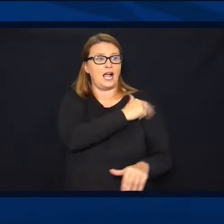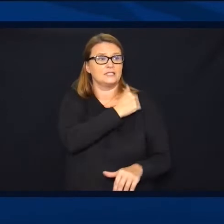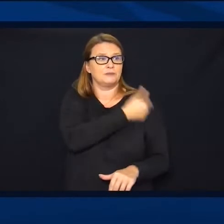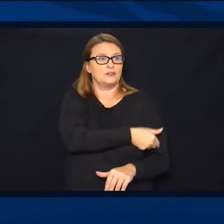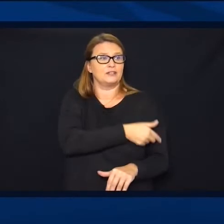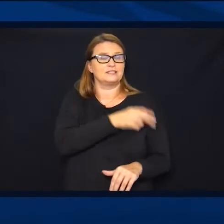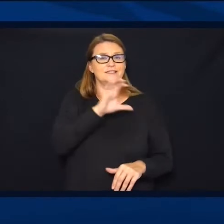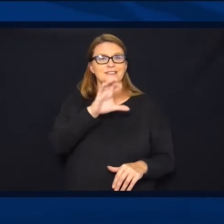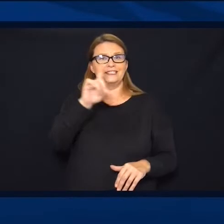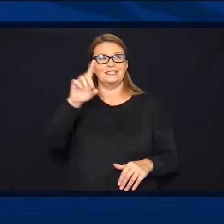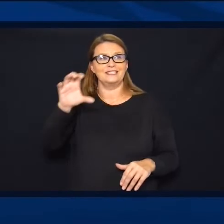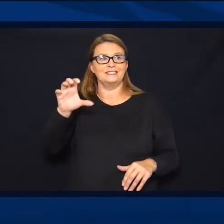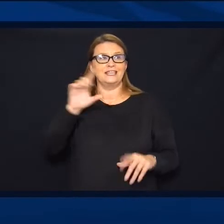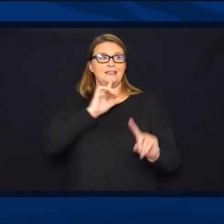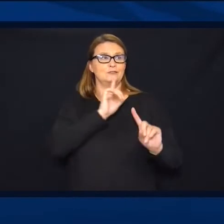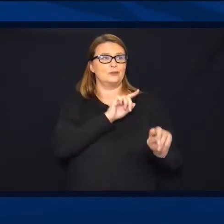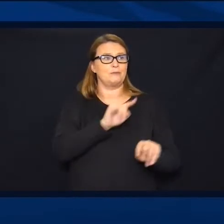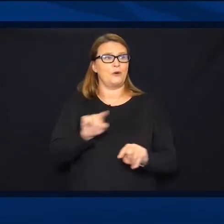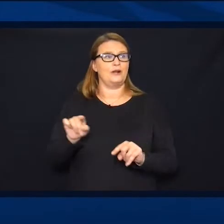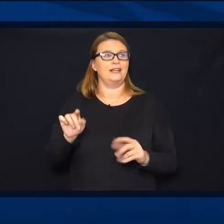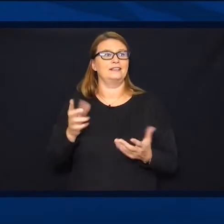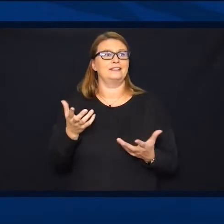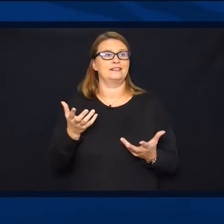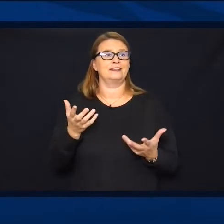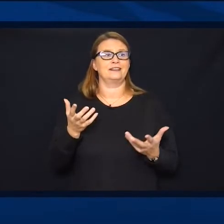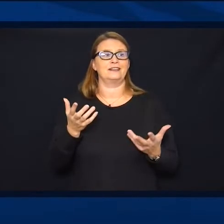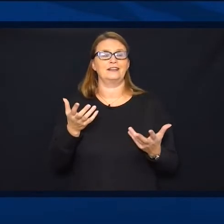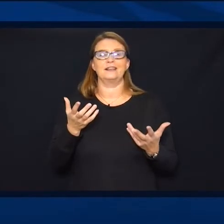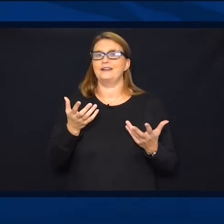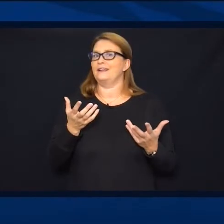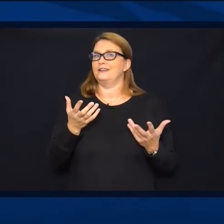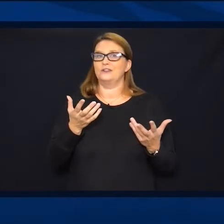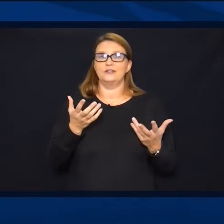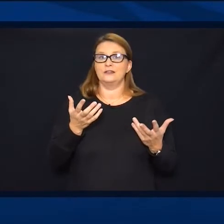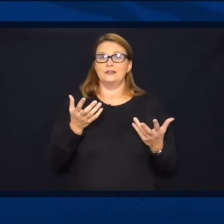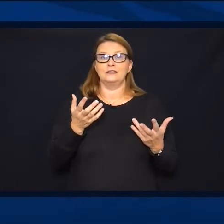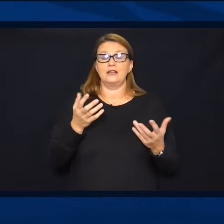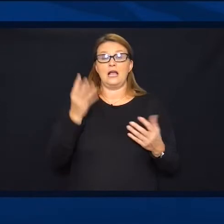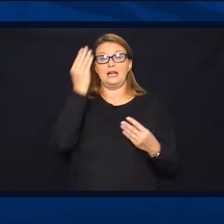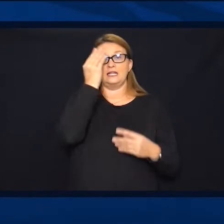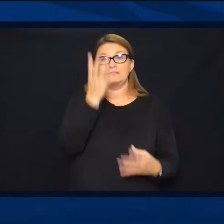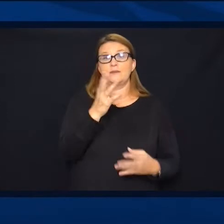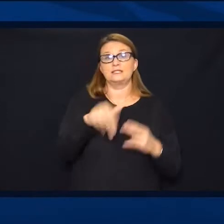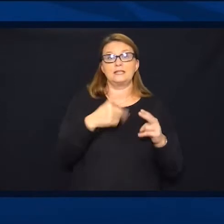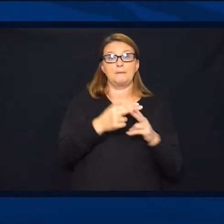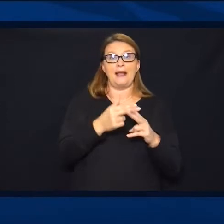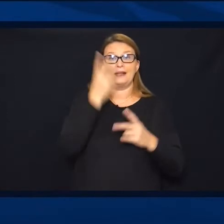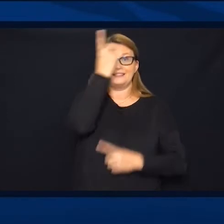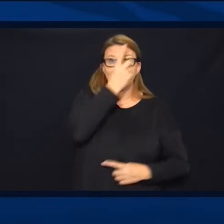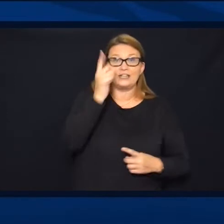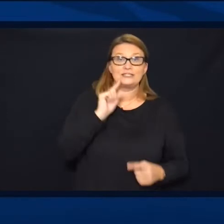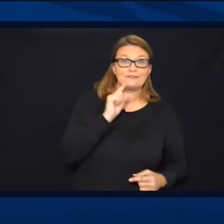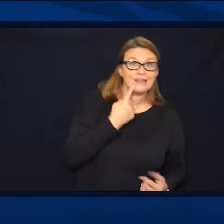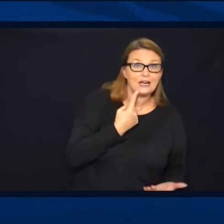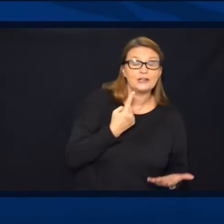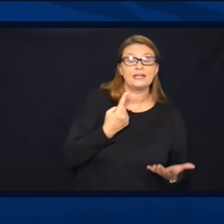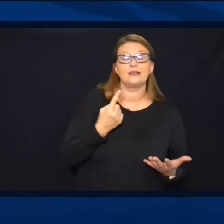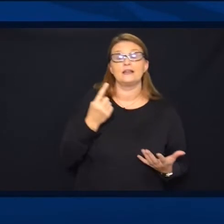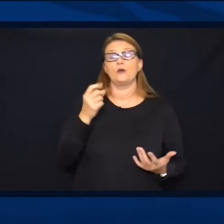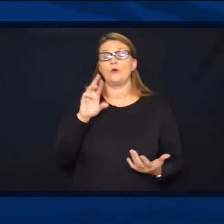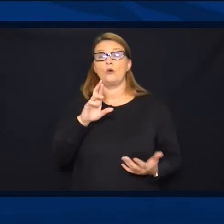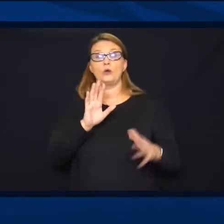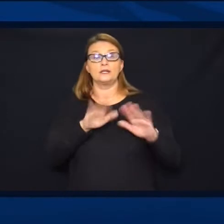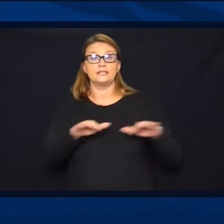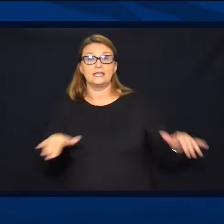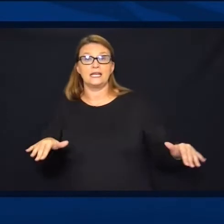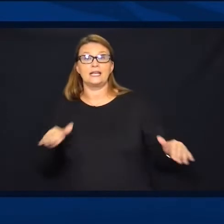than the CDC is reporting. Things about information about disease severity, like whether or not the kids are